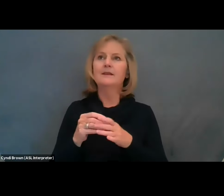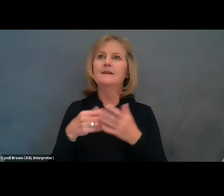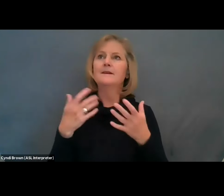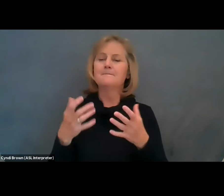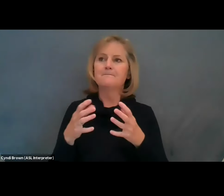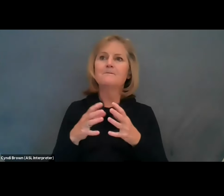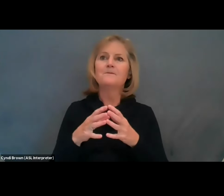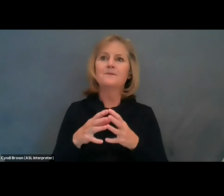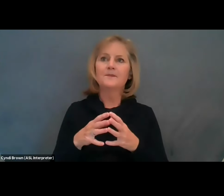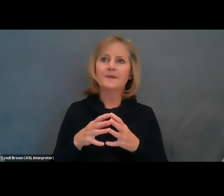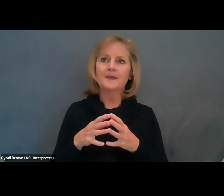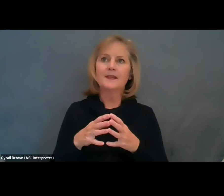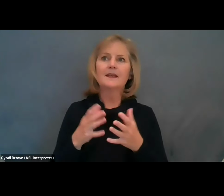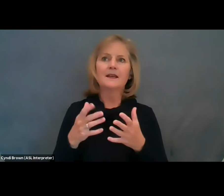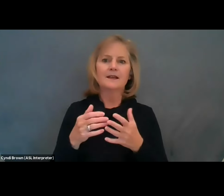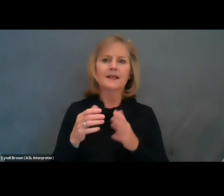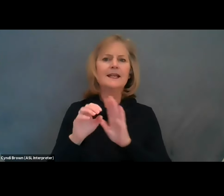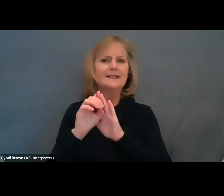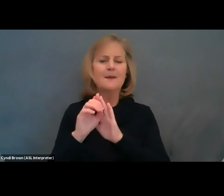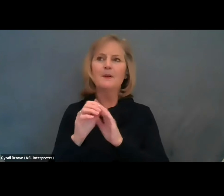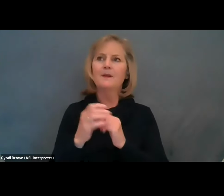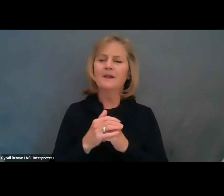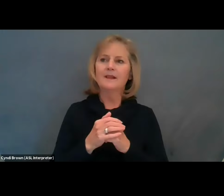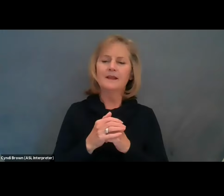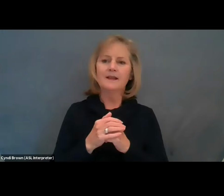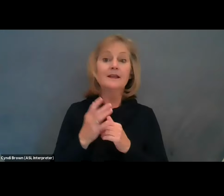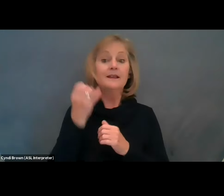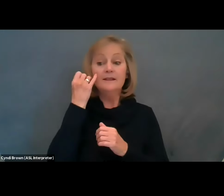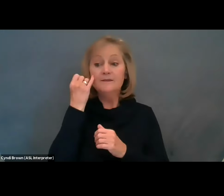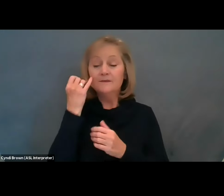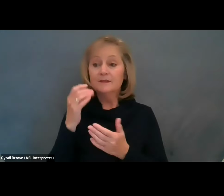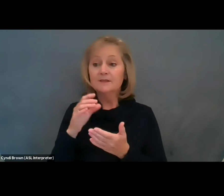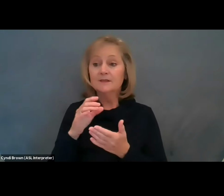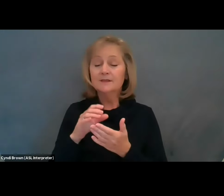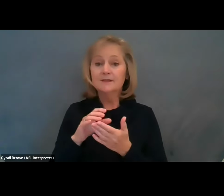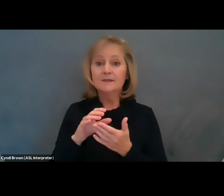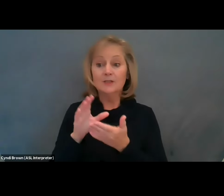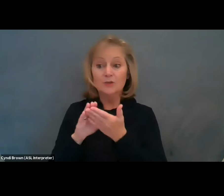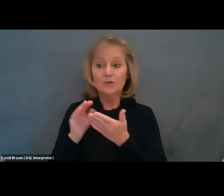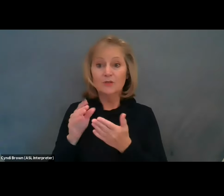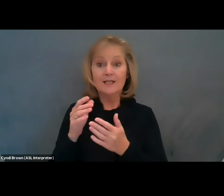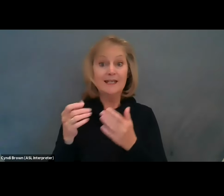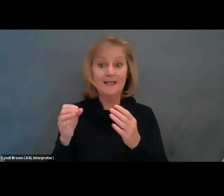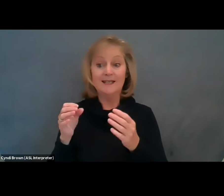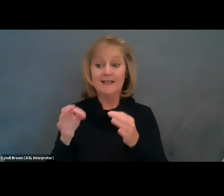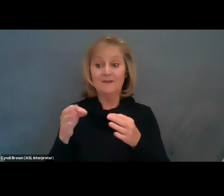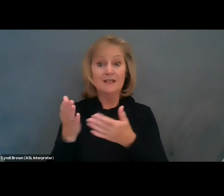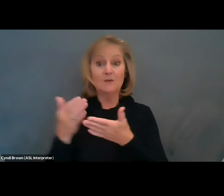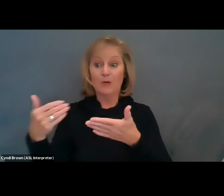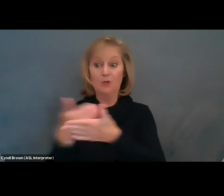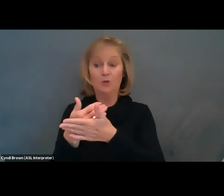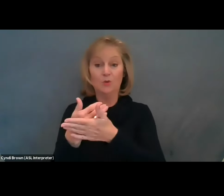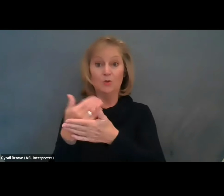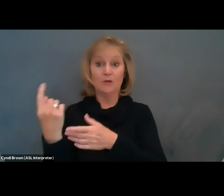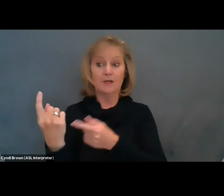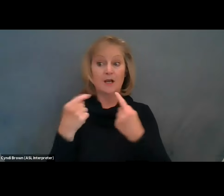of, for example, if students with somebody new is going to come to the